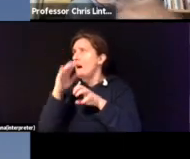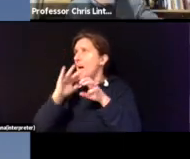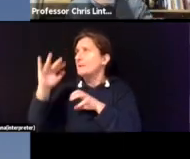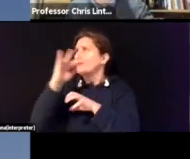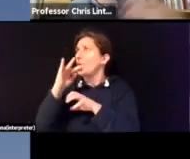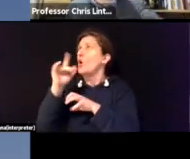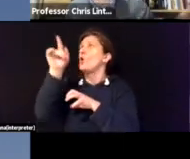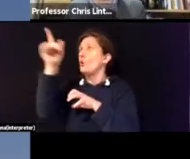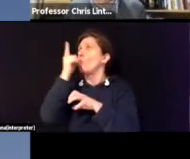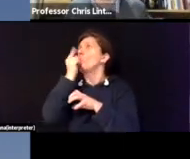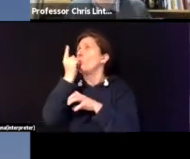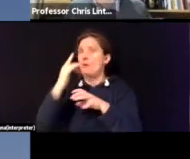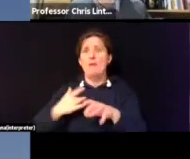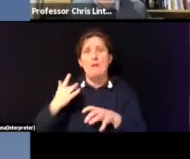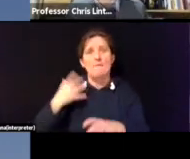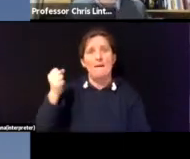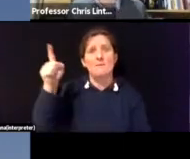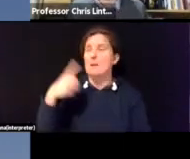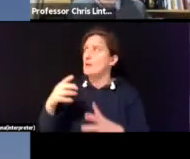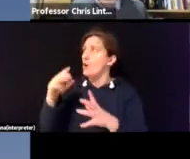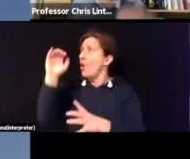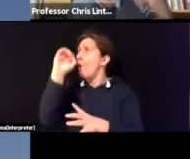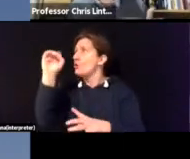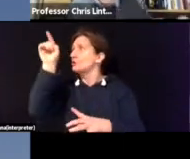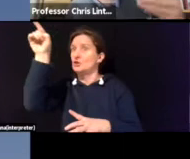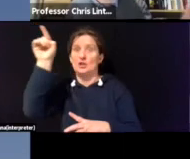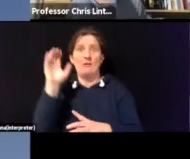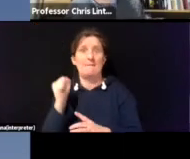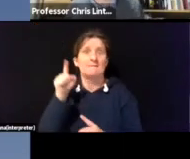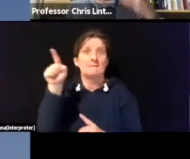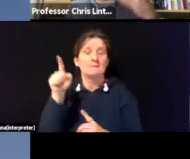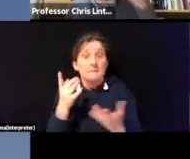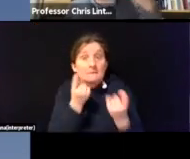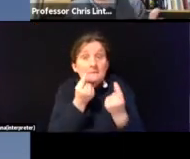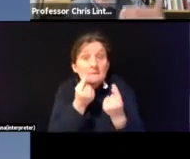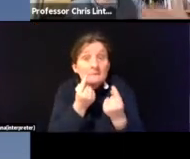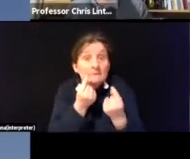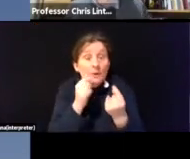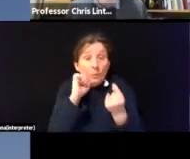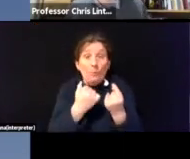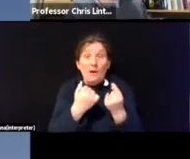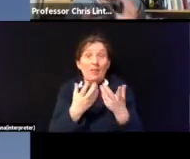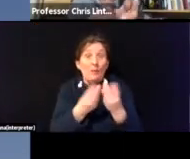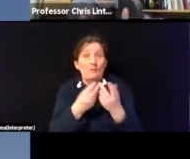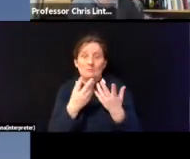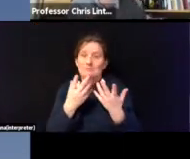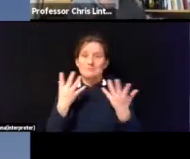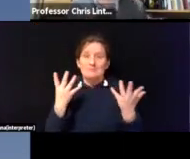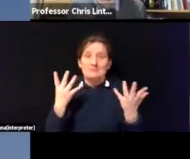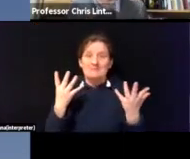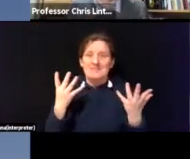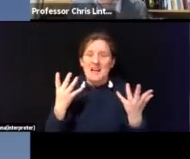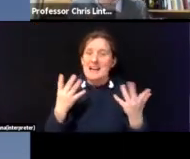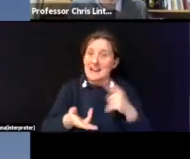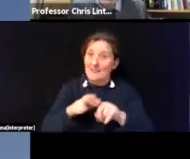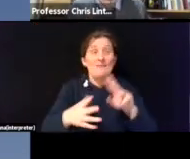signs that there might be life there. You might see abundant oxygen or something like that. That's a real scientific experiment that we can do right now. And if we find that